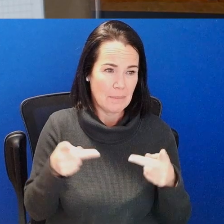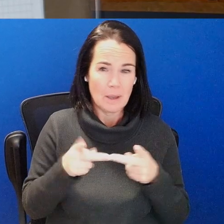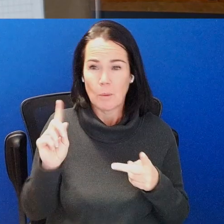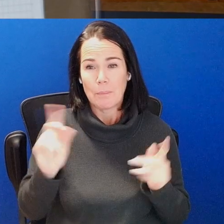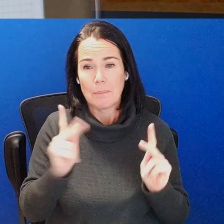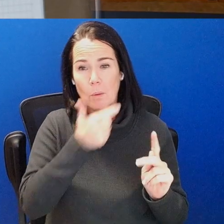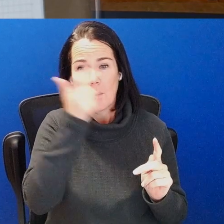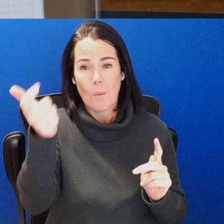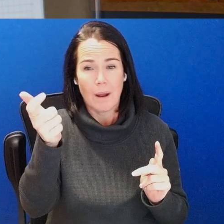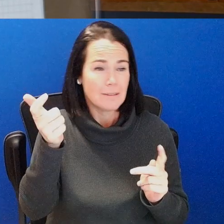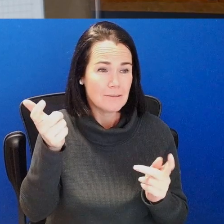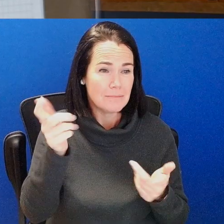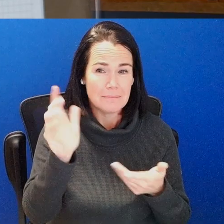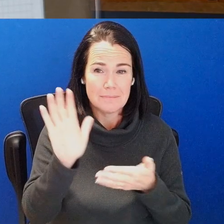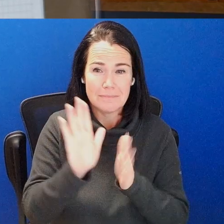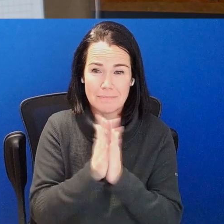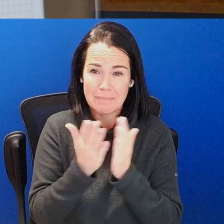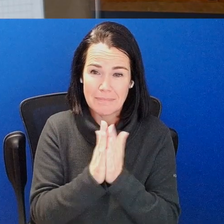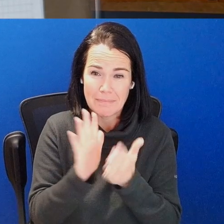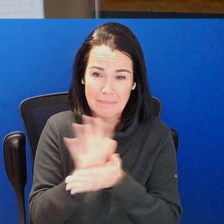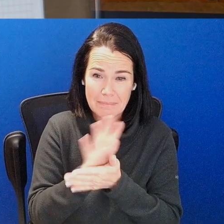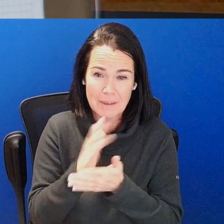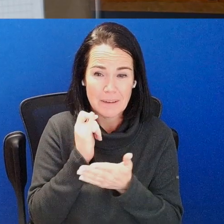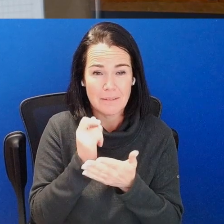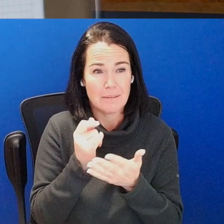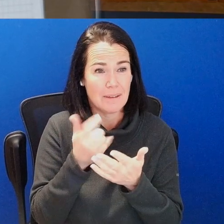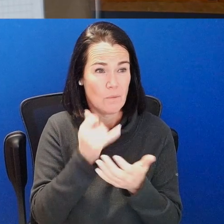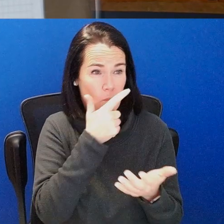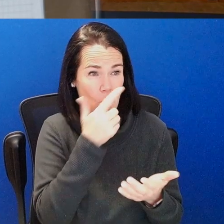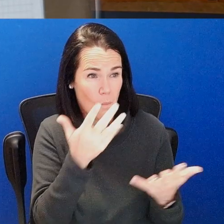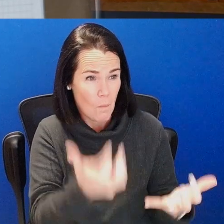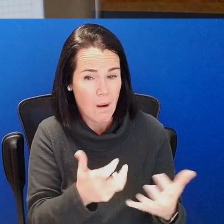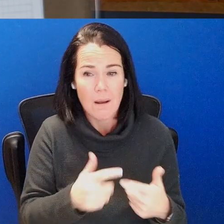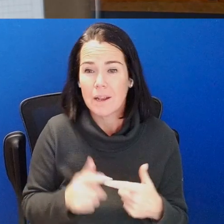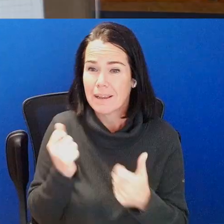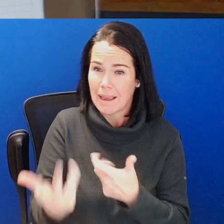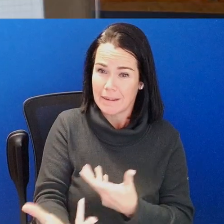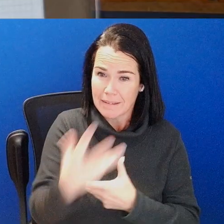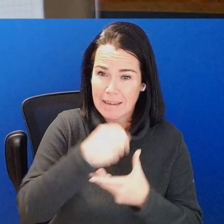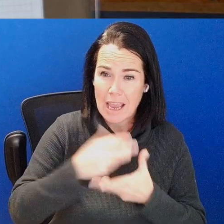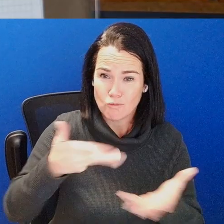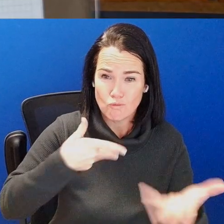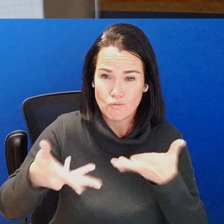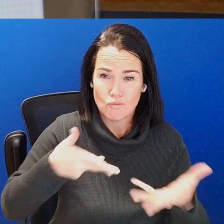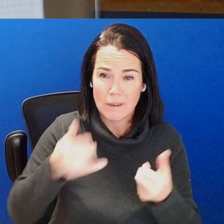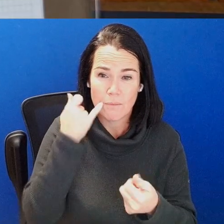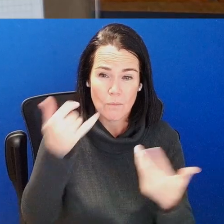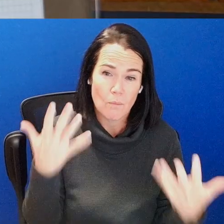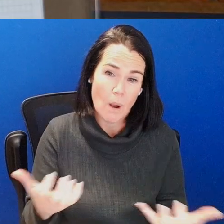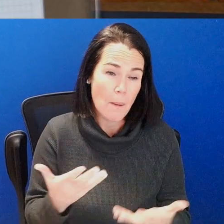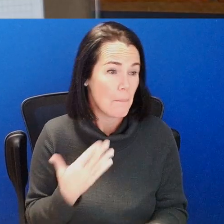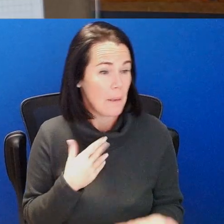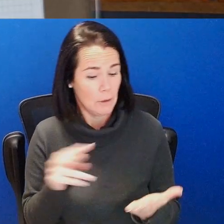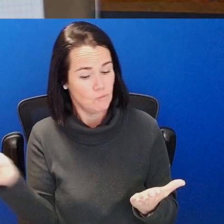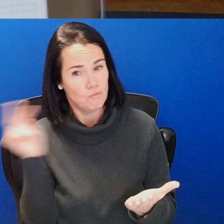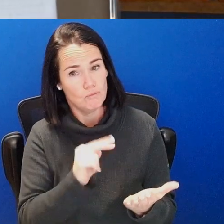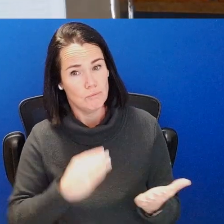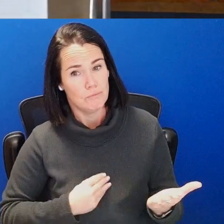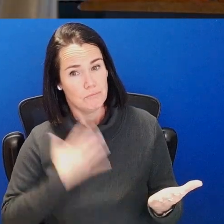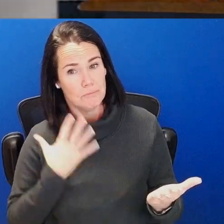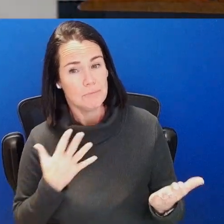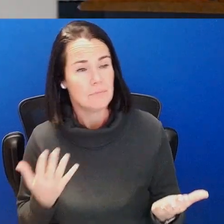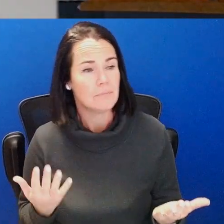a place where people can watch planner videos if they want to. They can engage if they want to. If they can, I don't know, maybe get